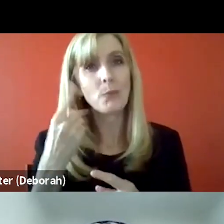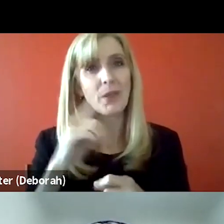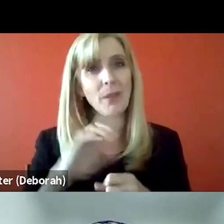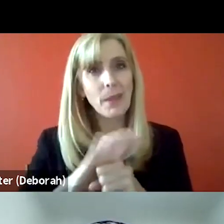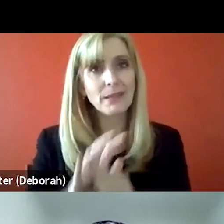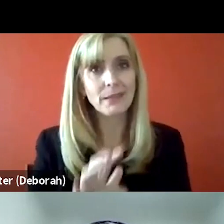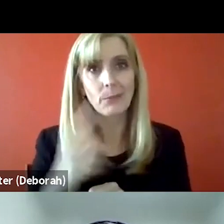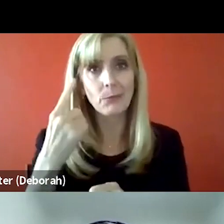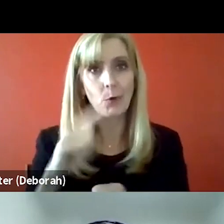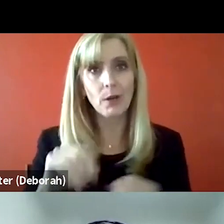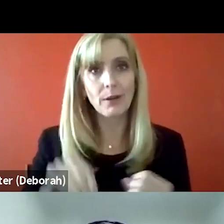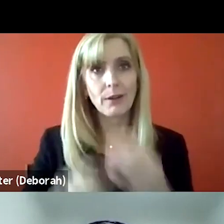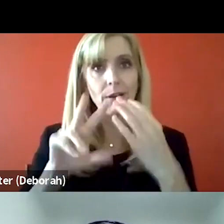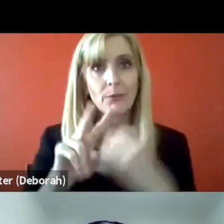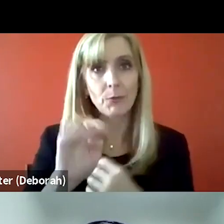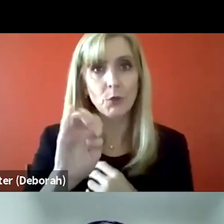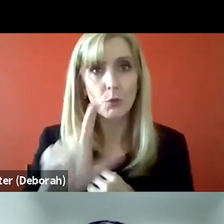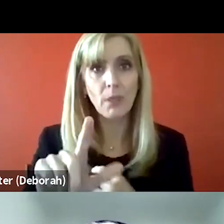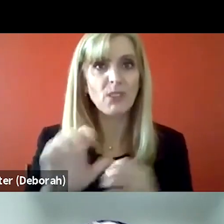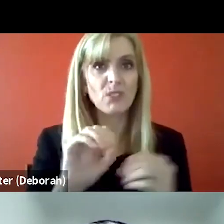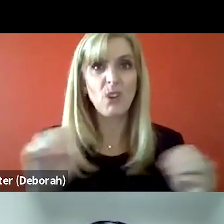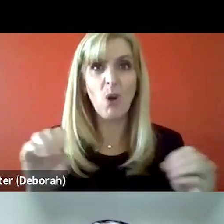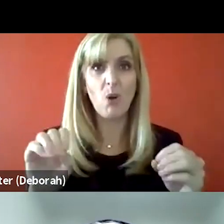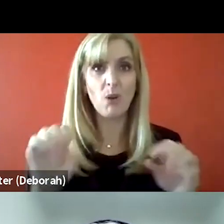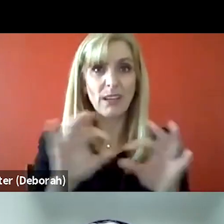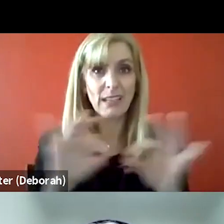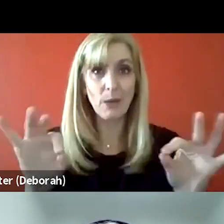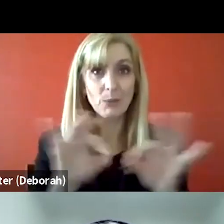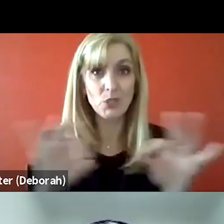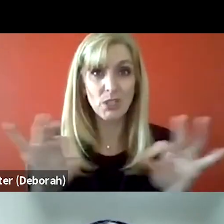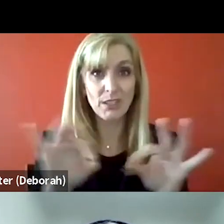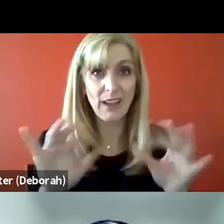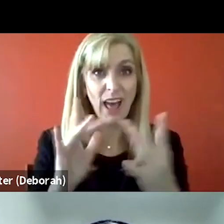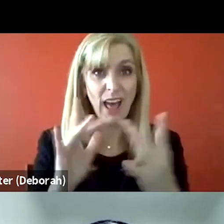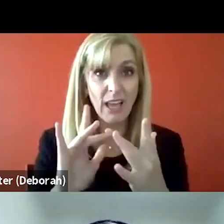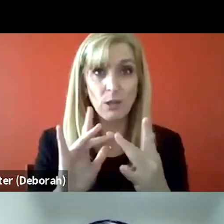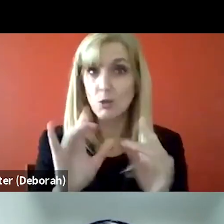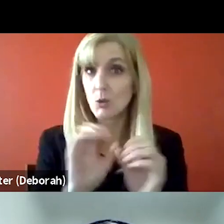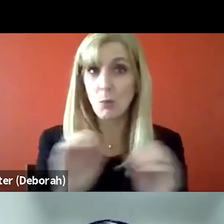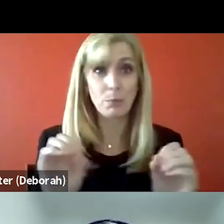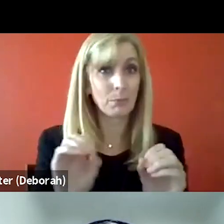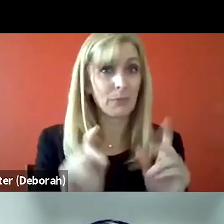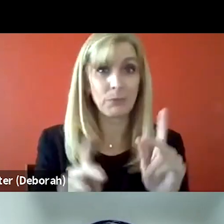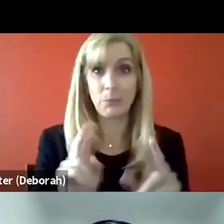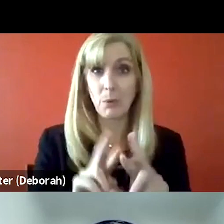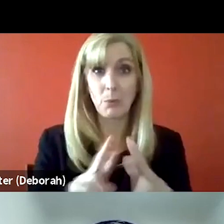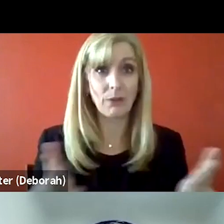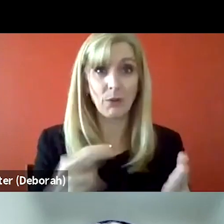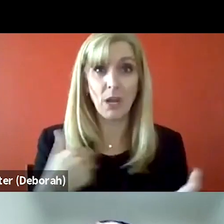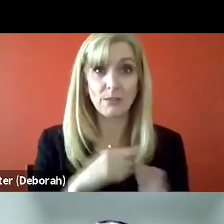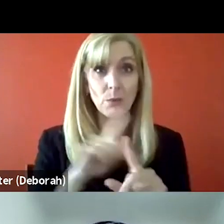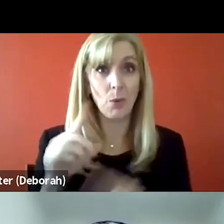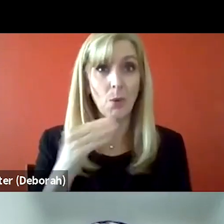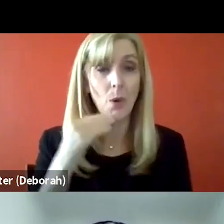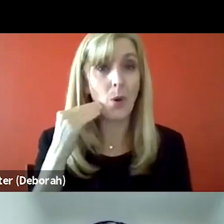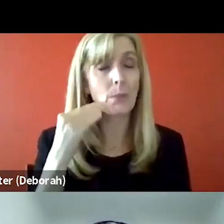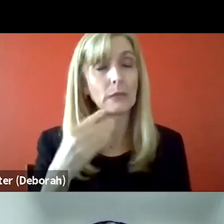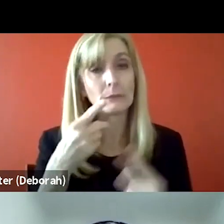was no online caption services. Nobody was prepared for us to go home and work like that.